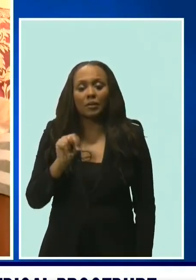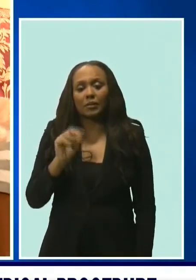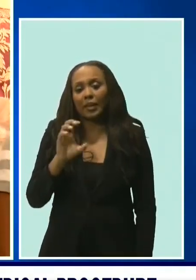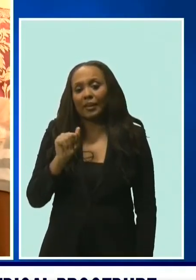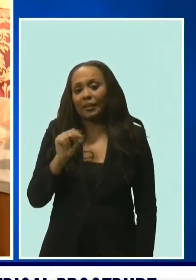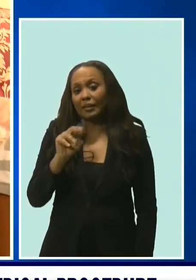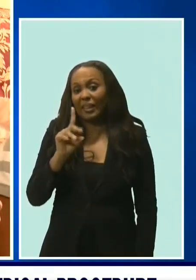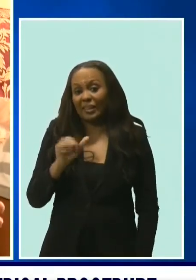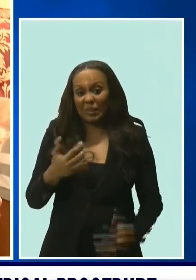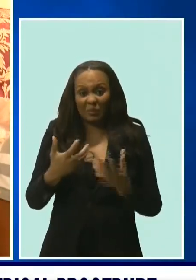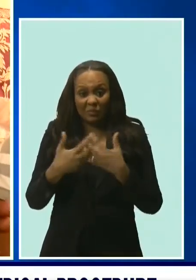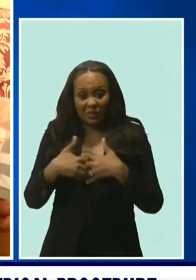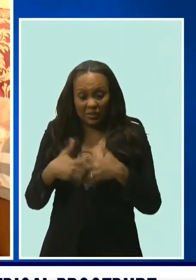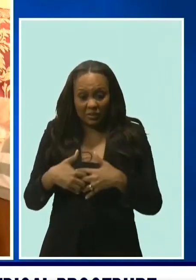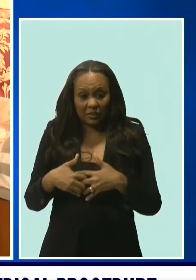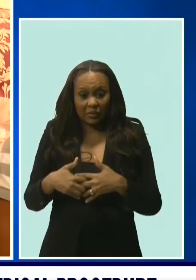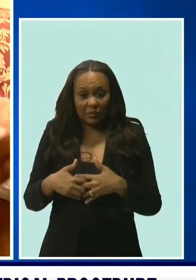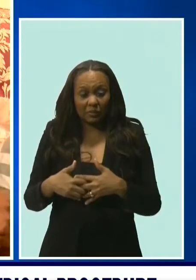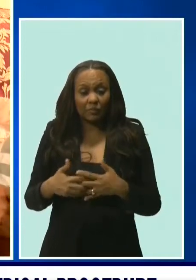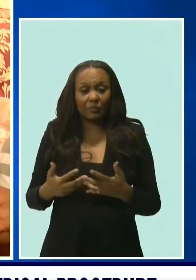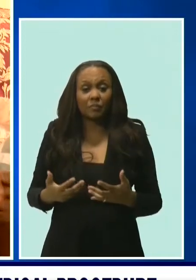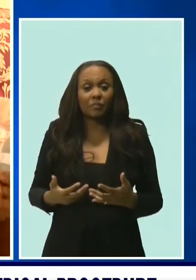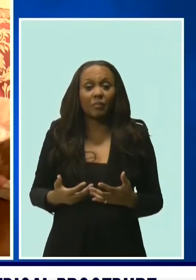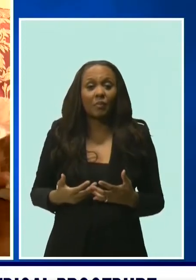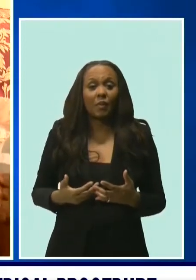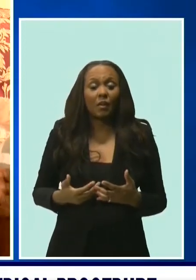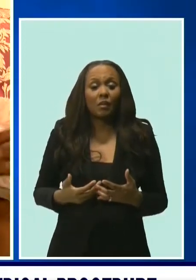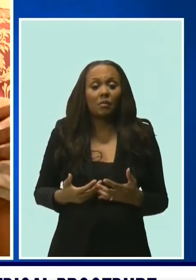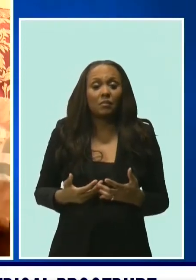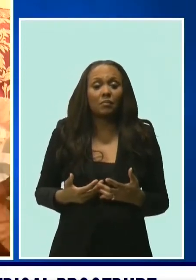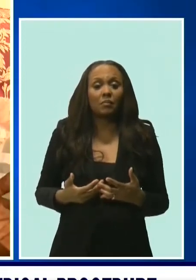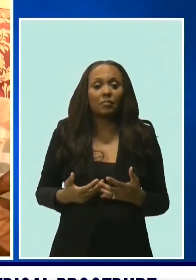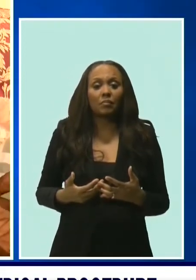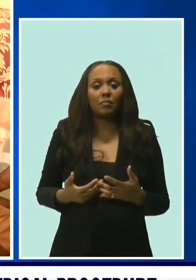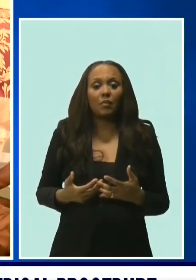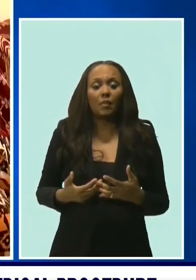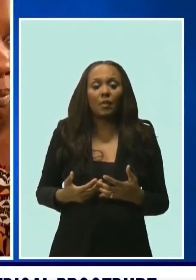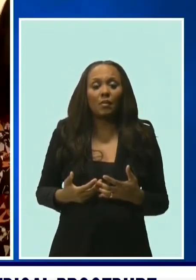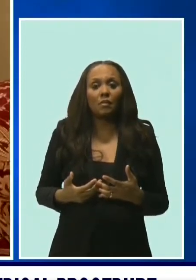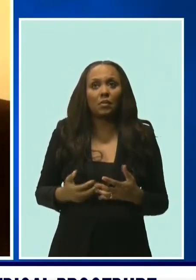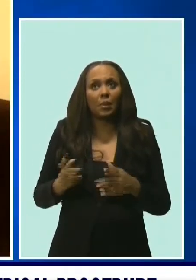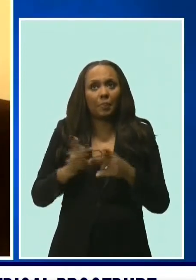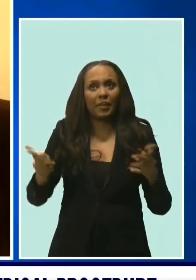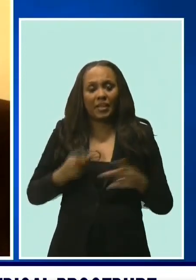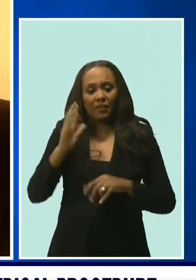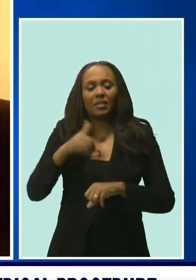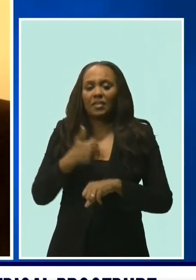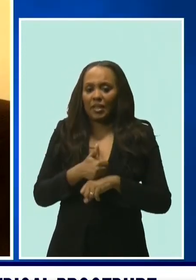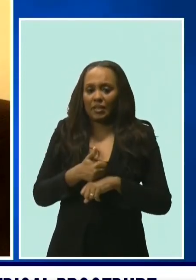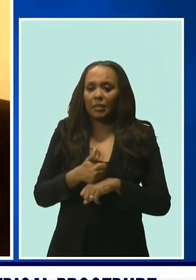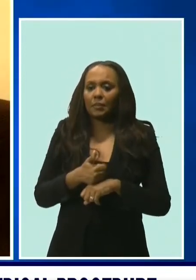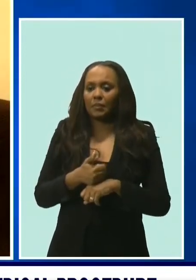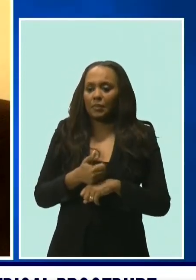inland, and significant damage can occur without it being a major hurricane. Storm Ready was brought to you by the City of Bridgetown Cooperative